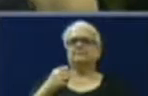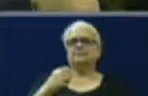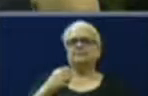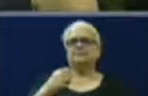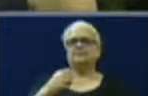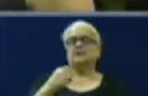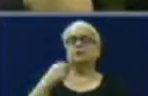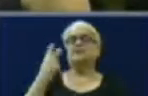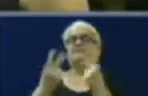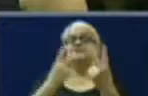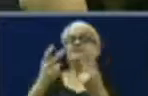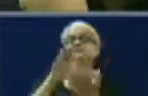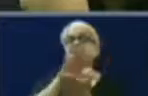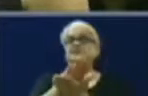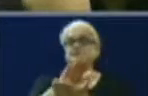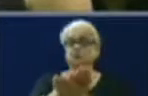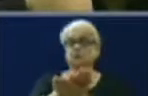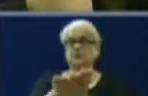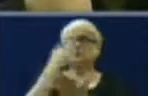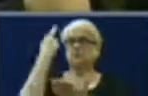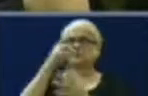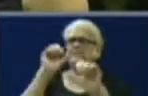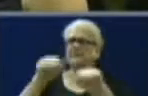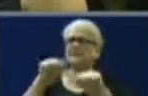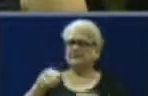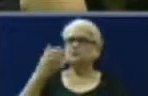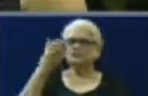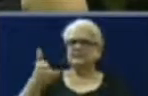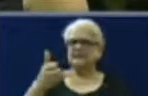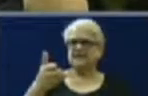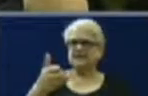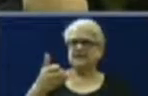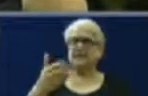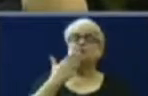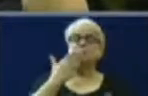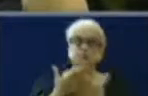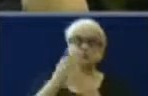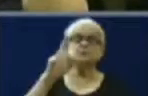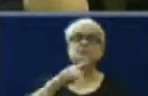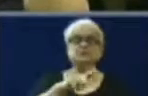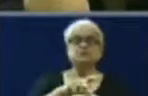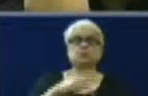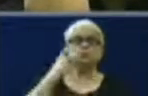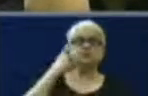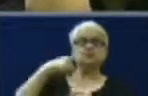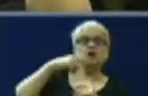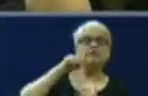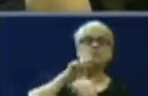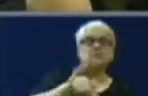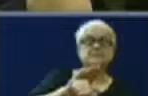We visited the school and we realized the potential that was there. It had a dynamic principal. We saw the promise,